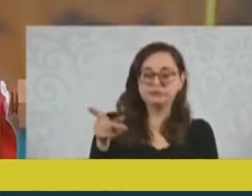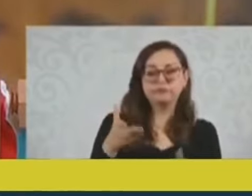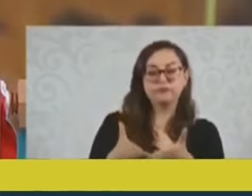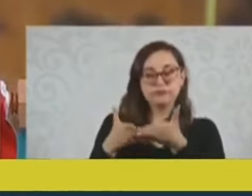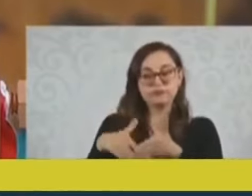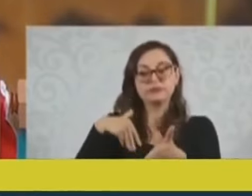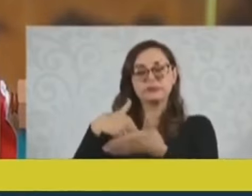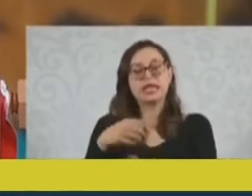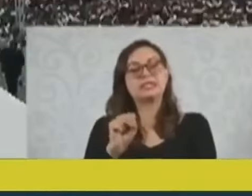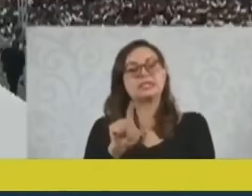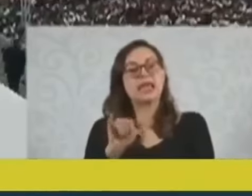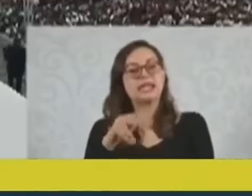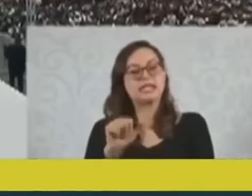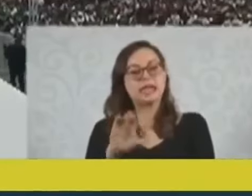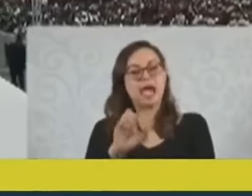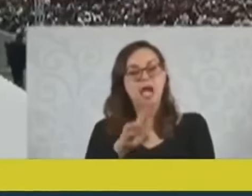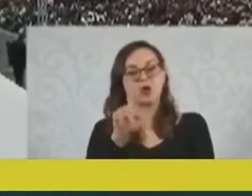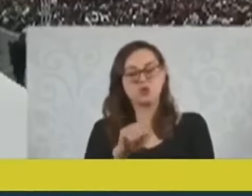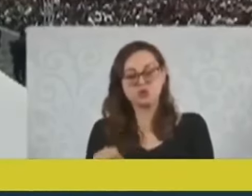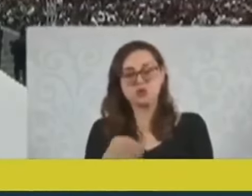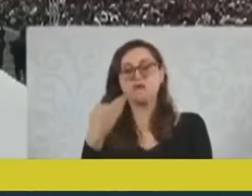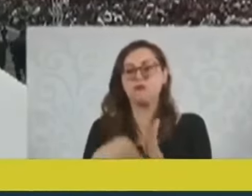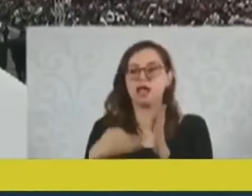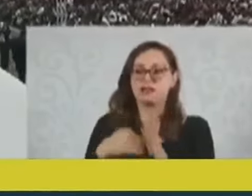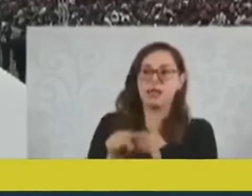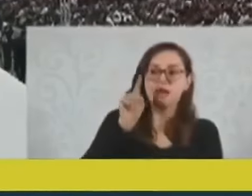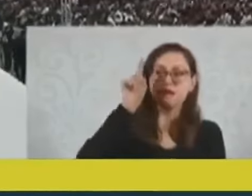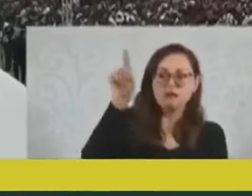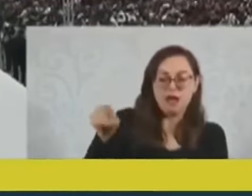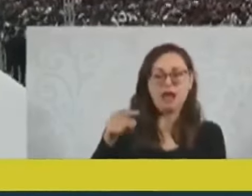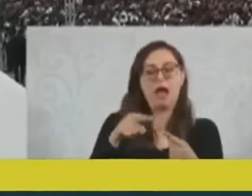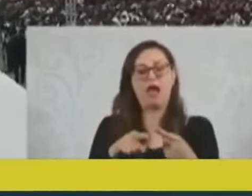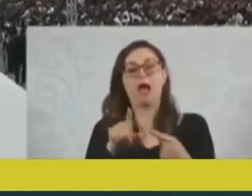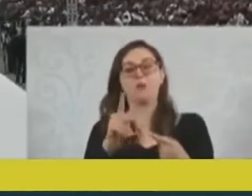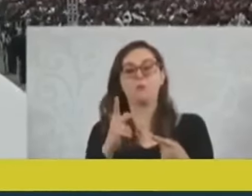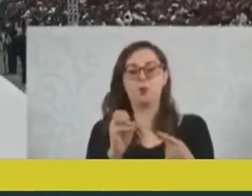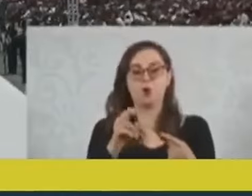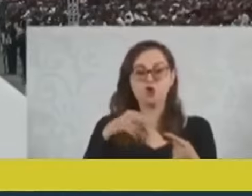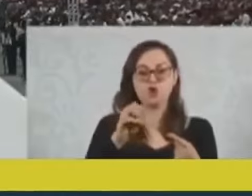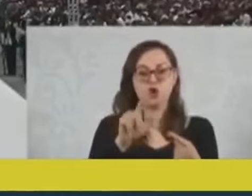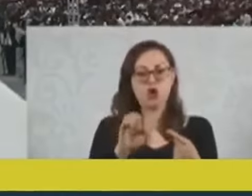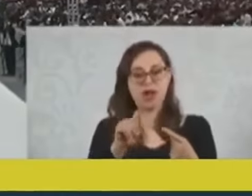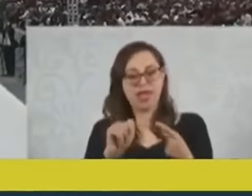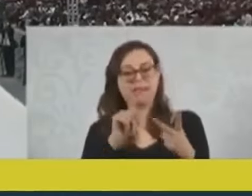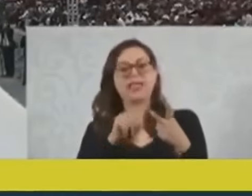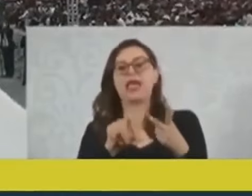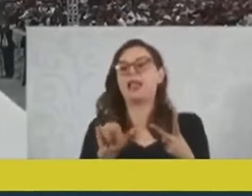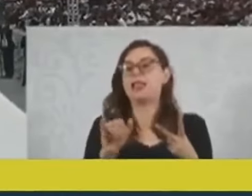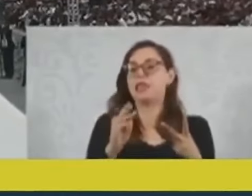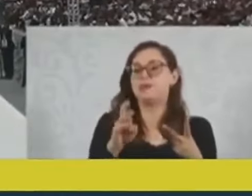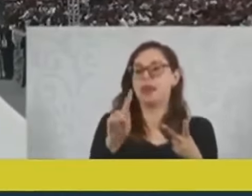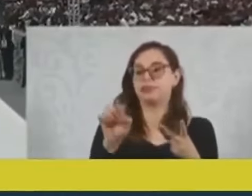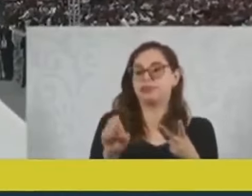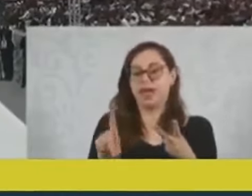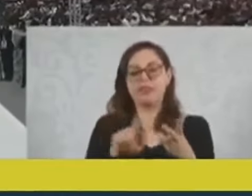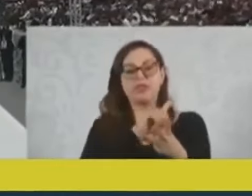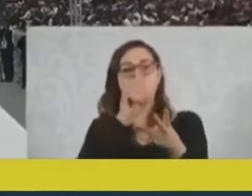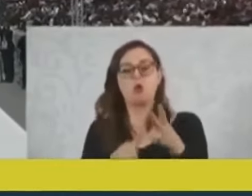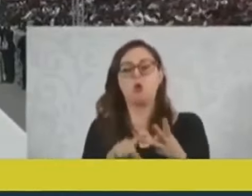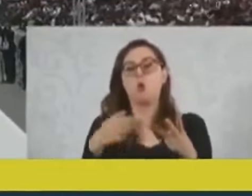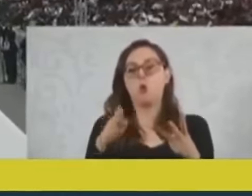we will consolidate Salina Cruz and the ports of Punta Colonel, Libertad Port, and Guaymas